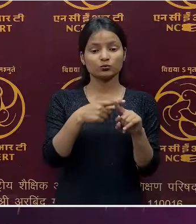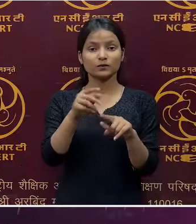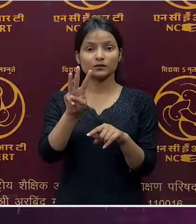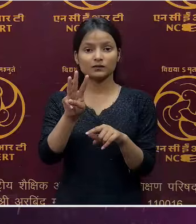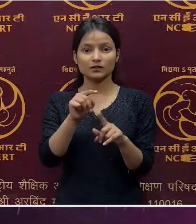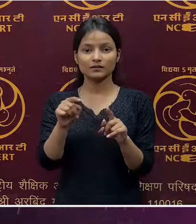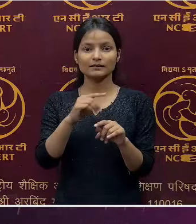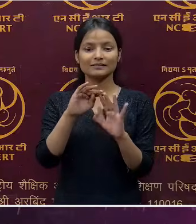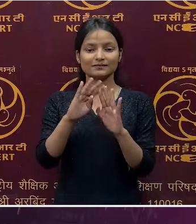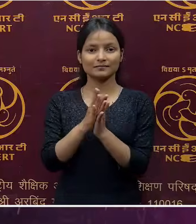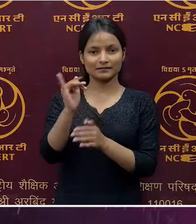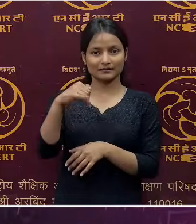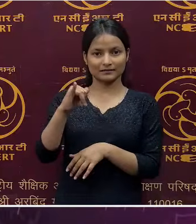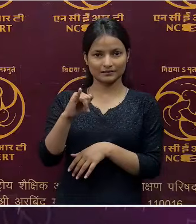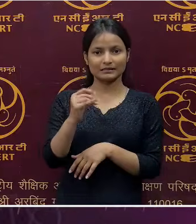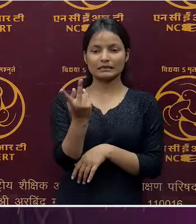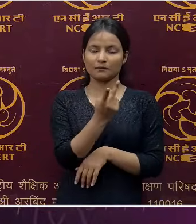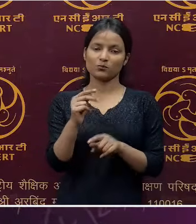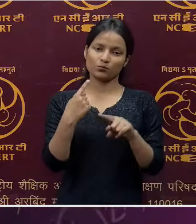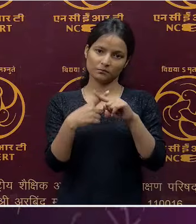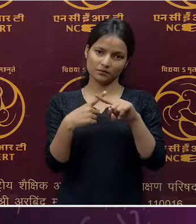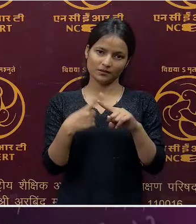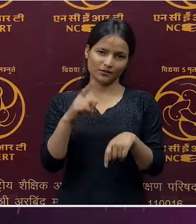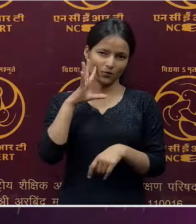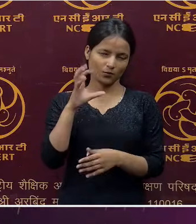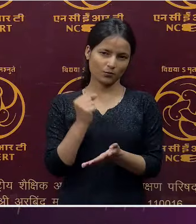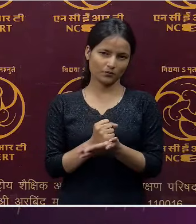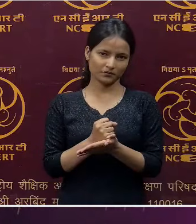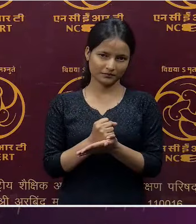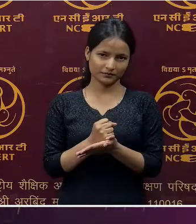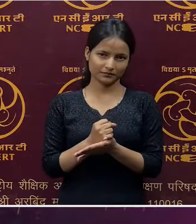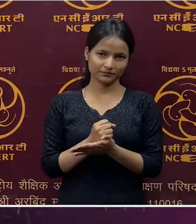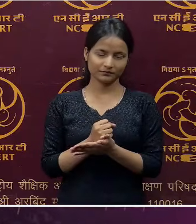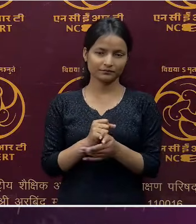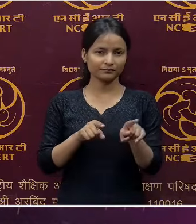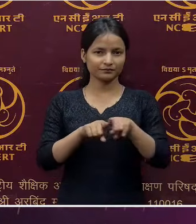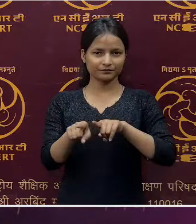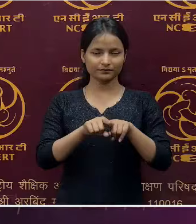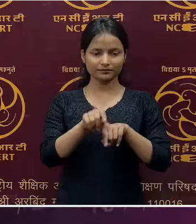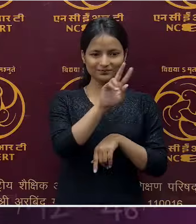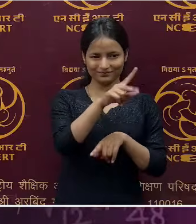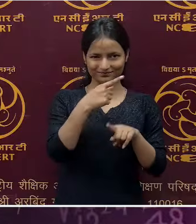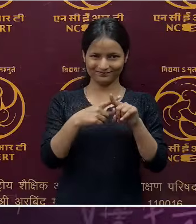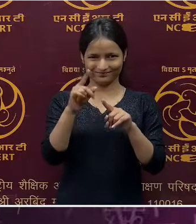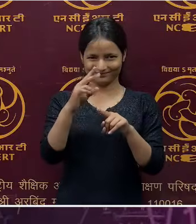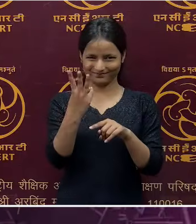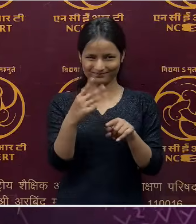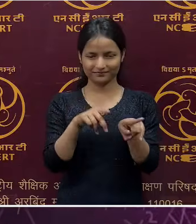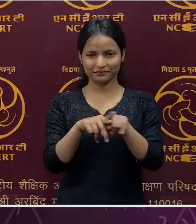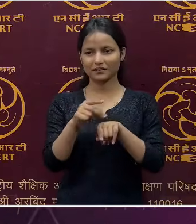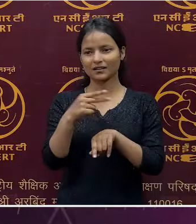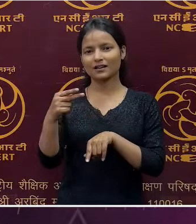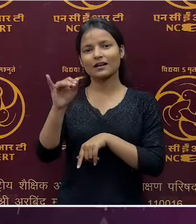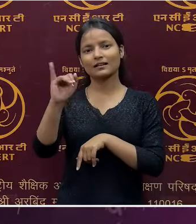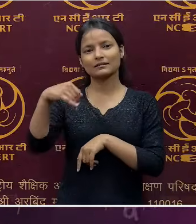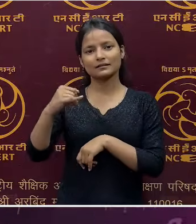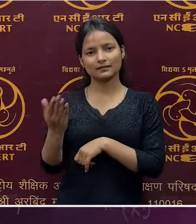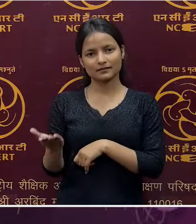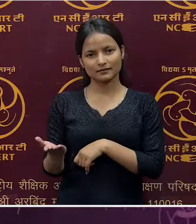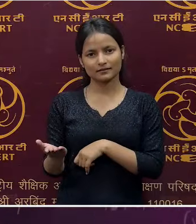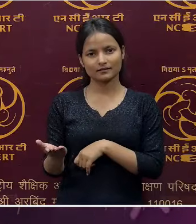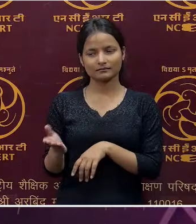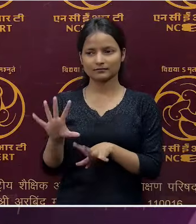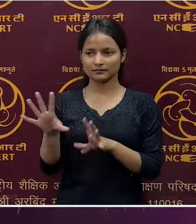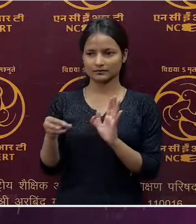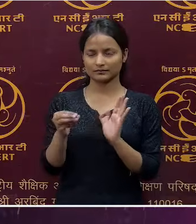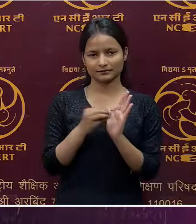of elements, we have to multiply both of the sets. So this is 3 and 4. 2 and 3. This is multiplication of 2 and 3 are